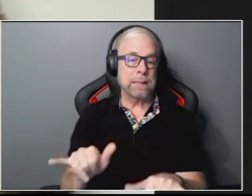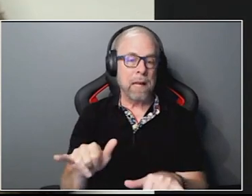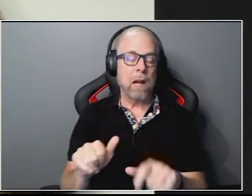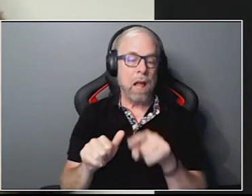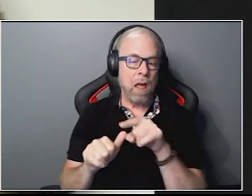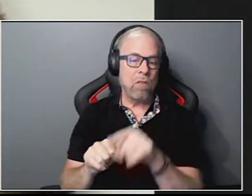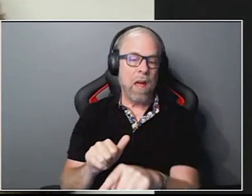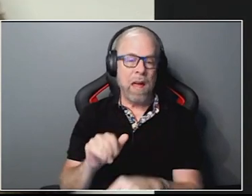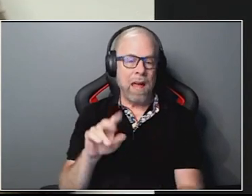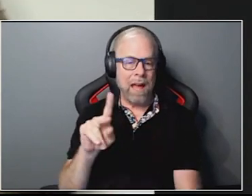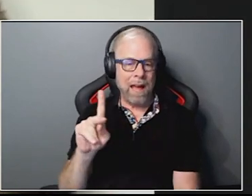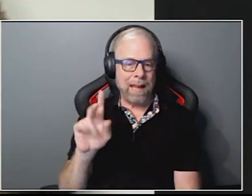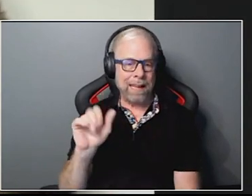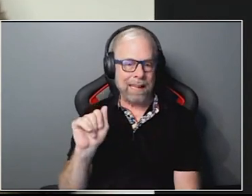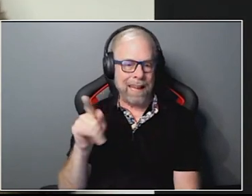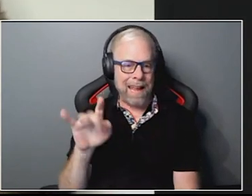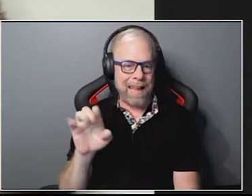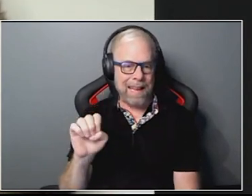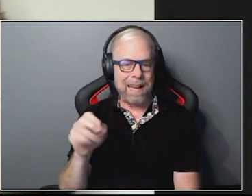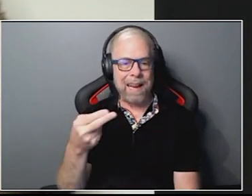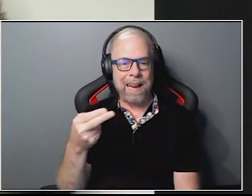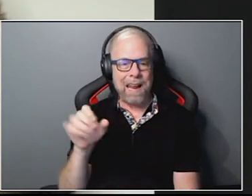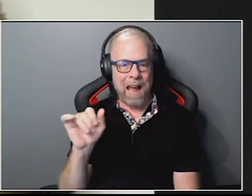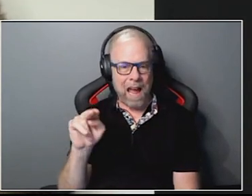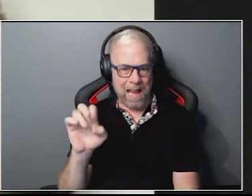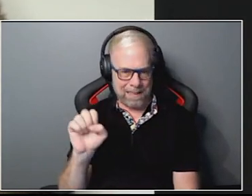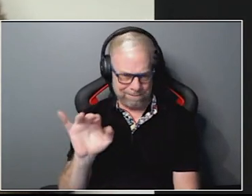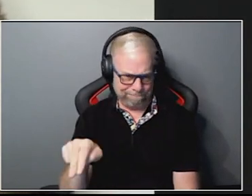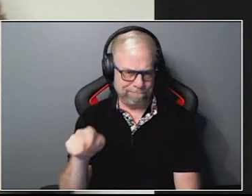about 8 years. And